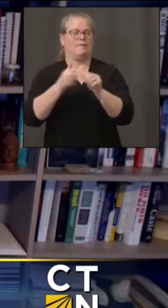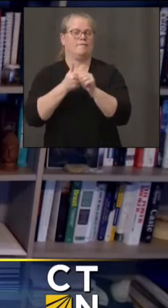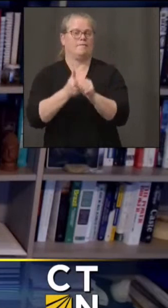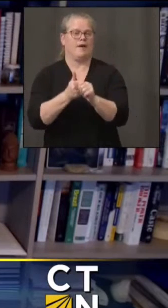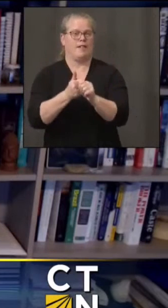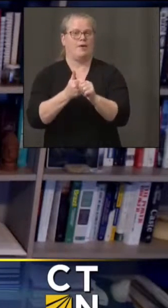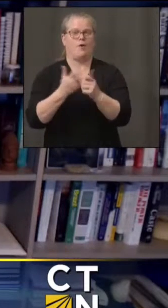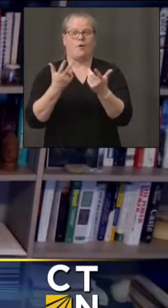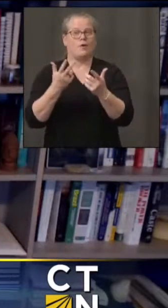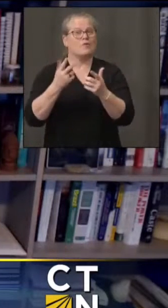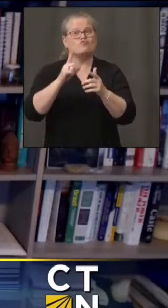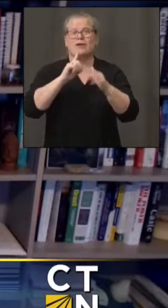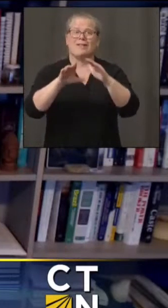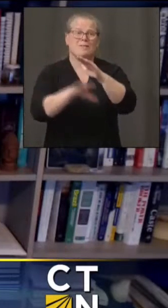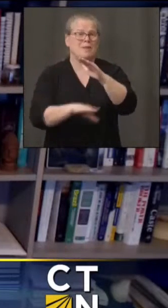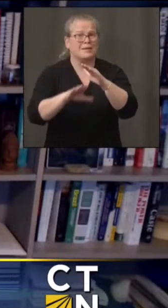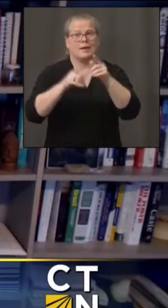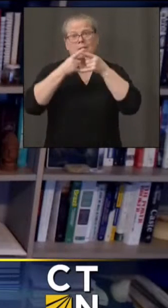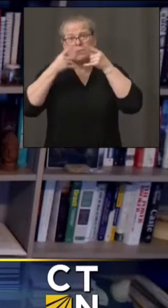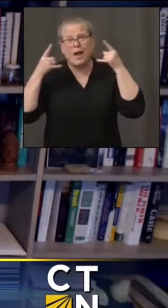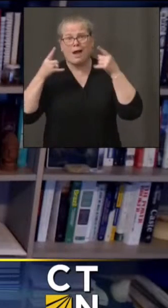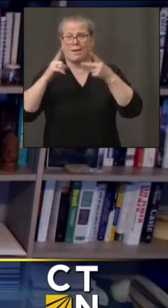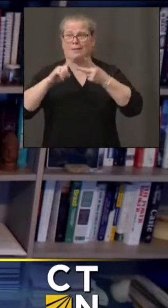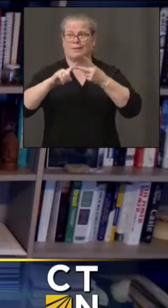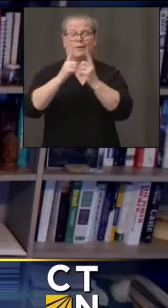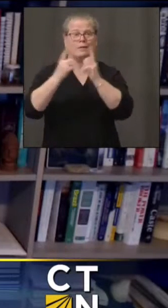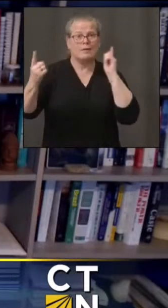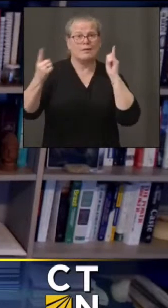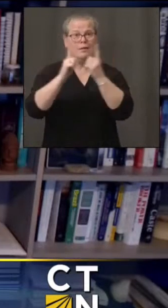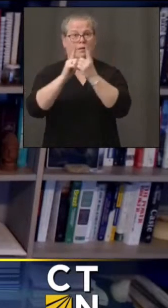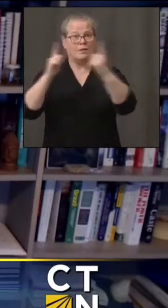mask, social gathering, the social distancing, and